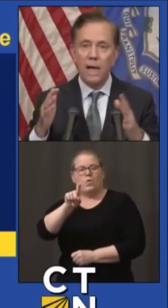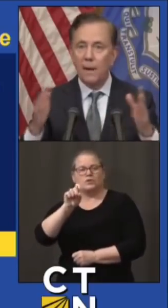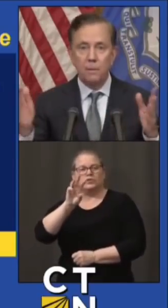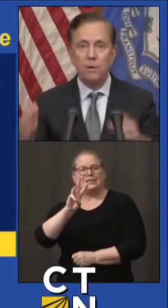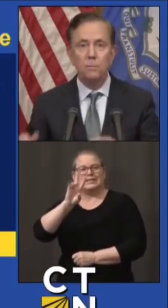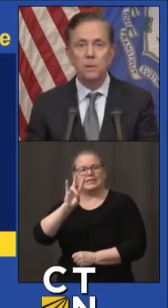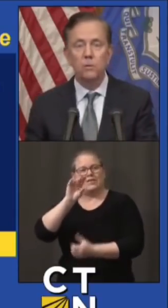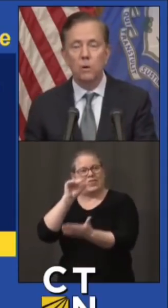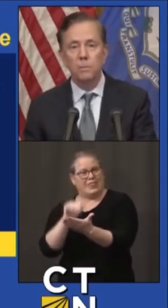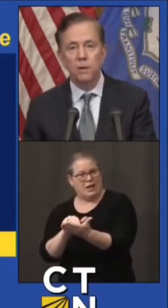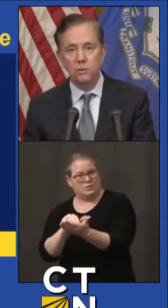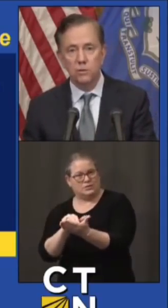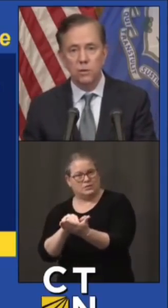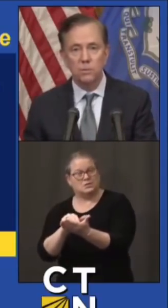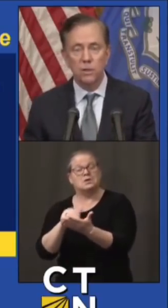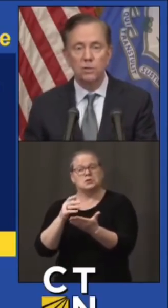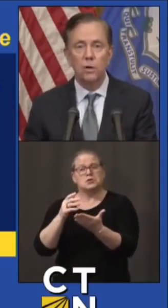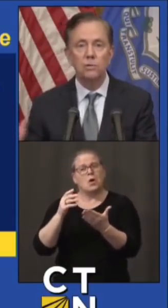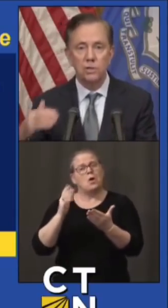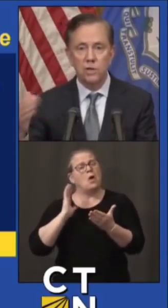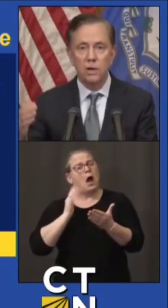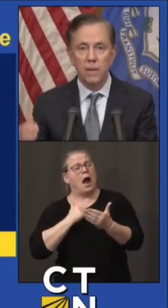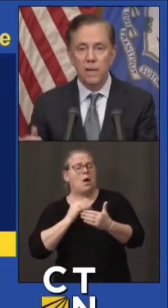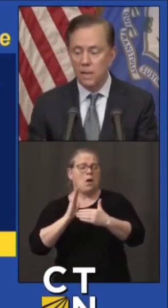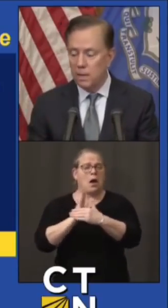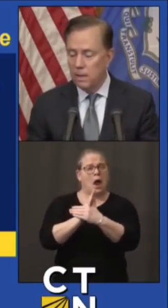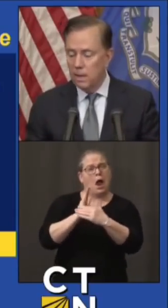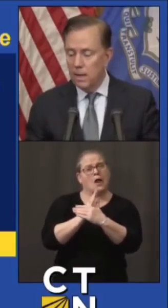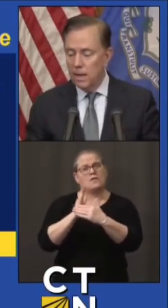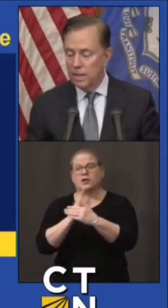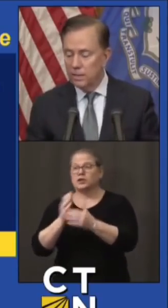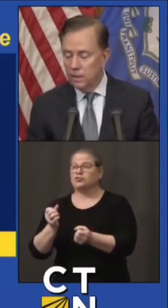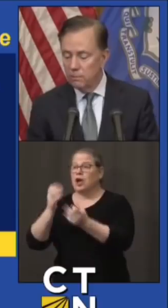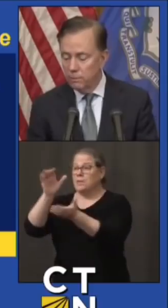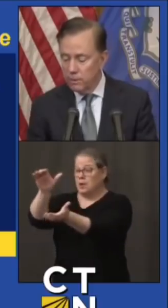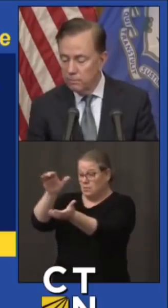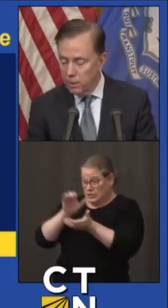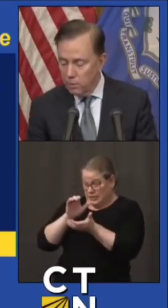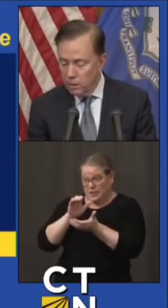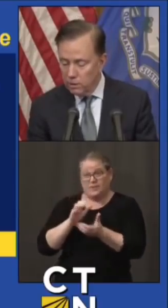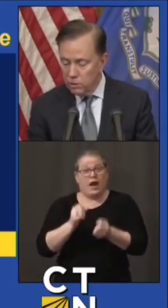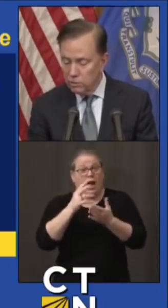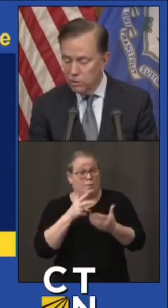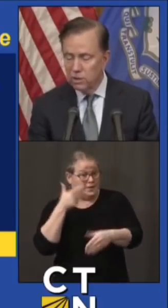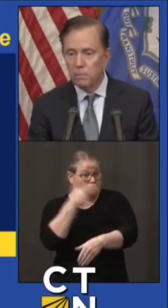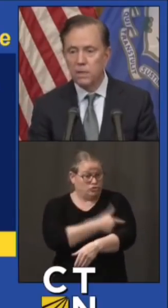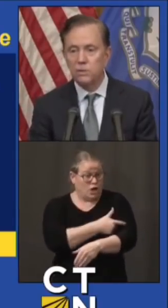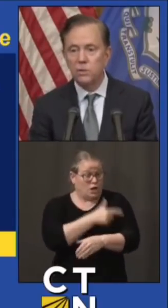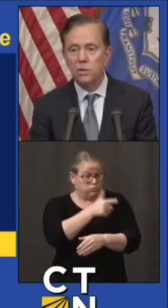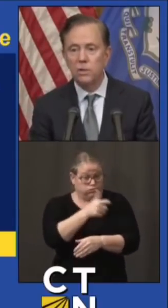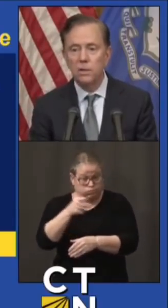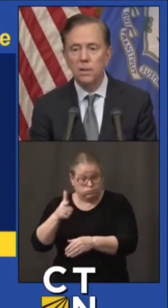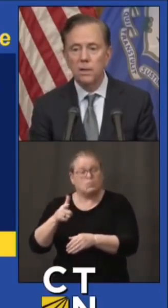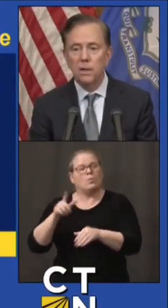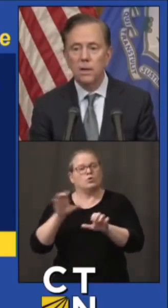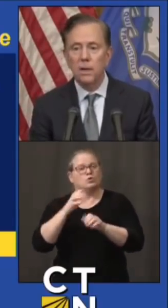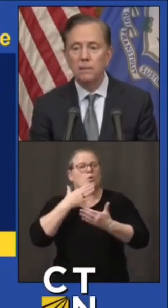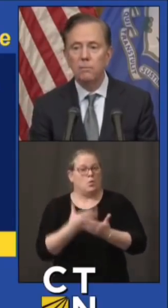per capita compared to our peers in terms of the doses coming in, and we've done pretty well in doses